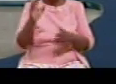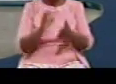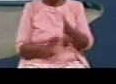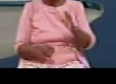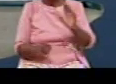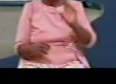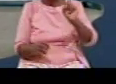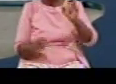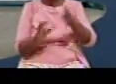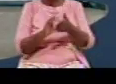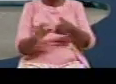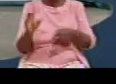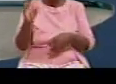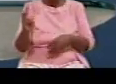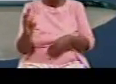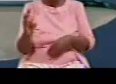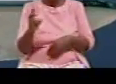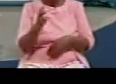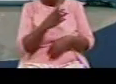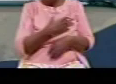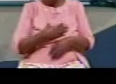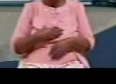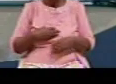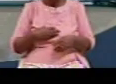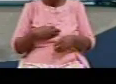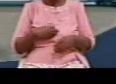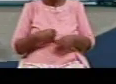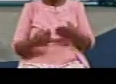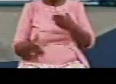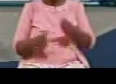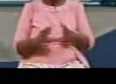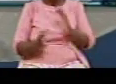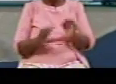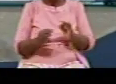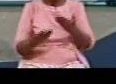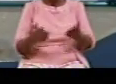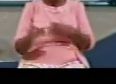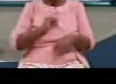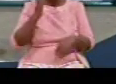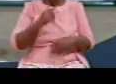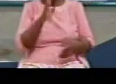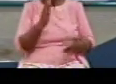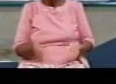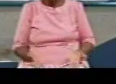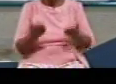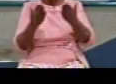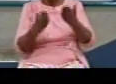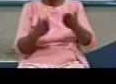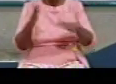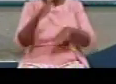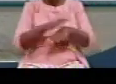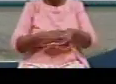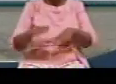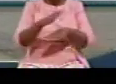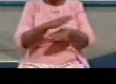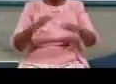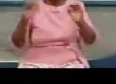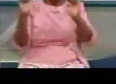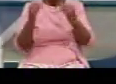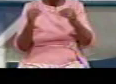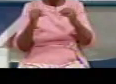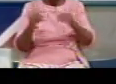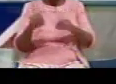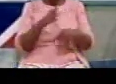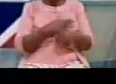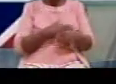I should be exalted above measure through the abundance of the revelations, there was given unto me